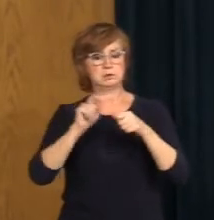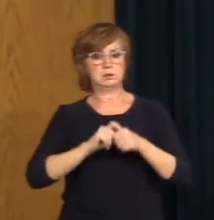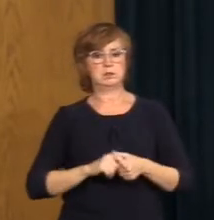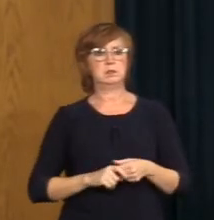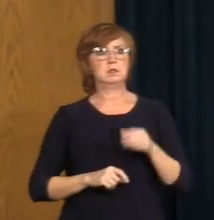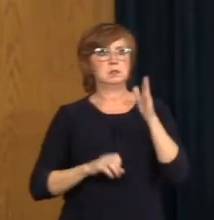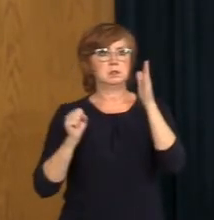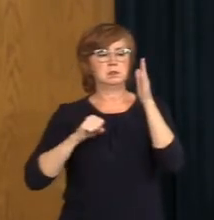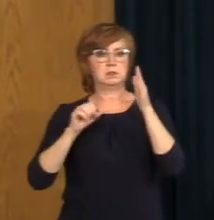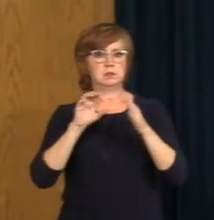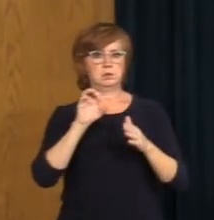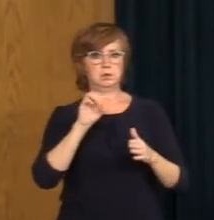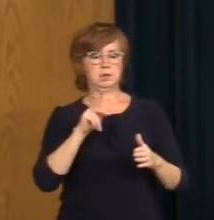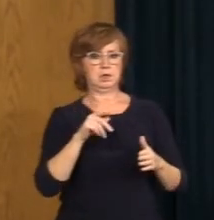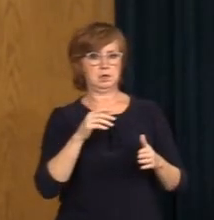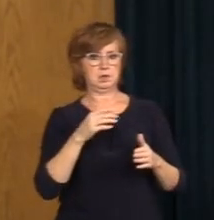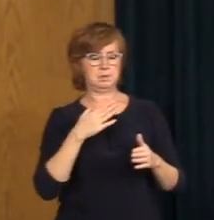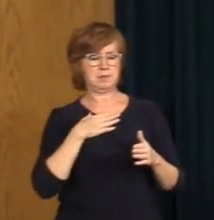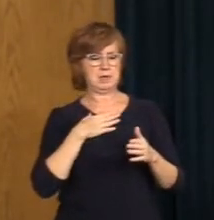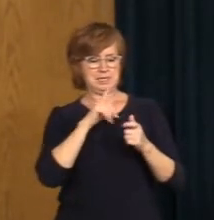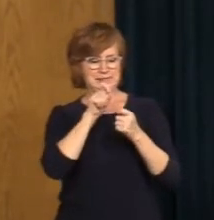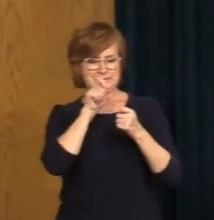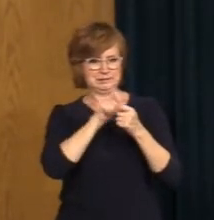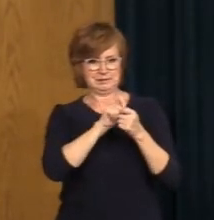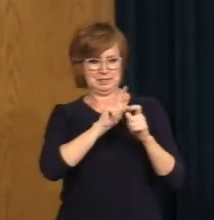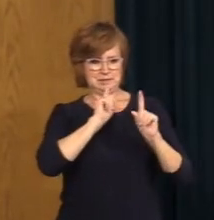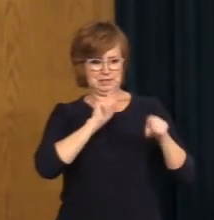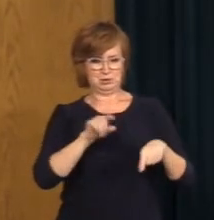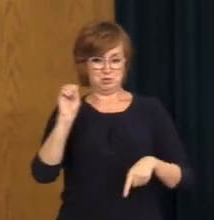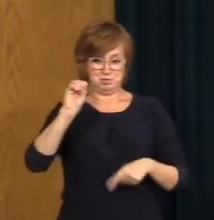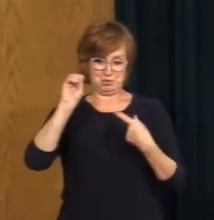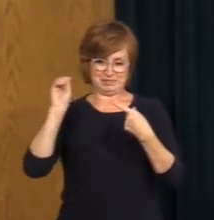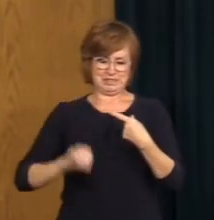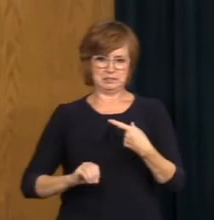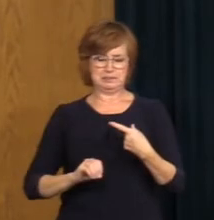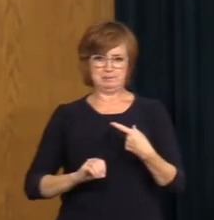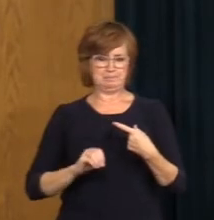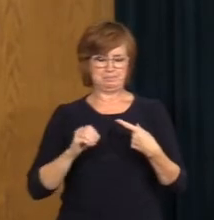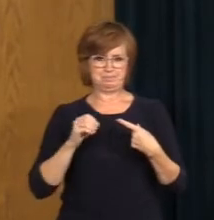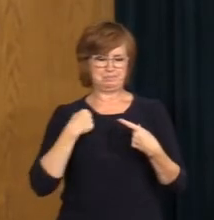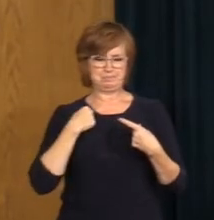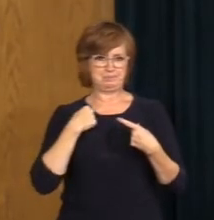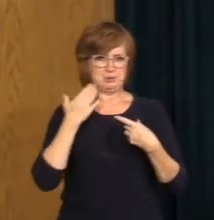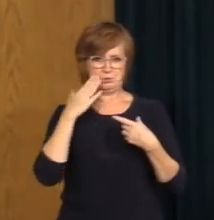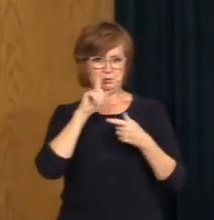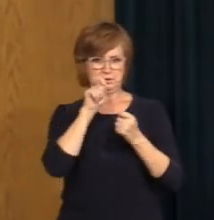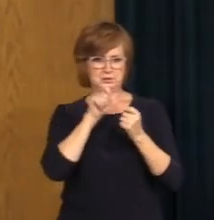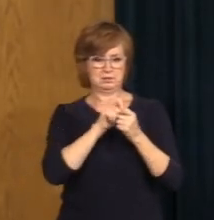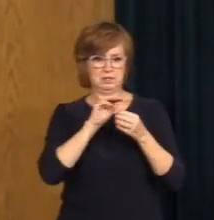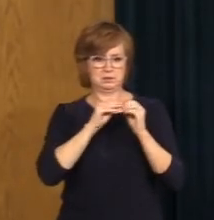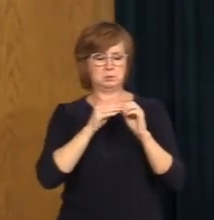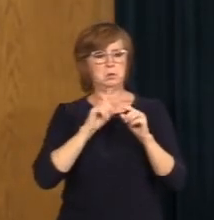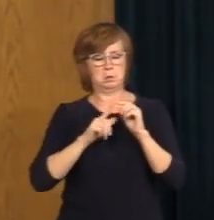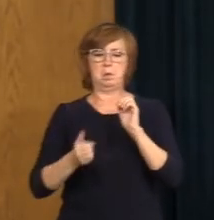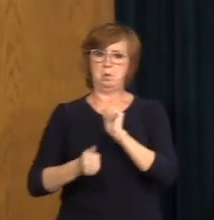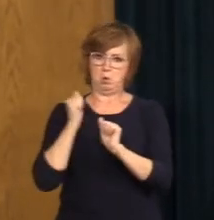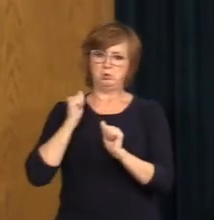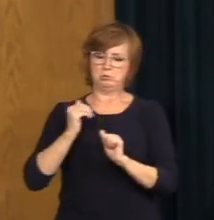Thanks. So I don't know off the top of my head the proportion that's being done at drive-through, but it is the vast majority. I would just say